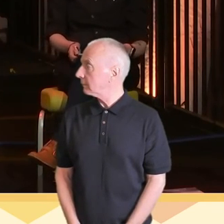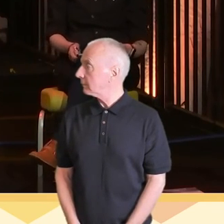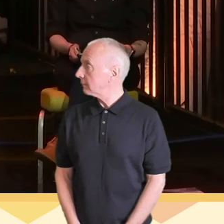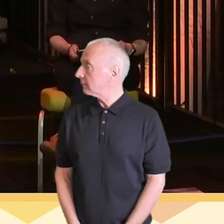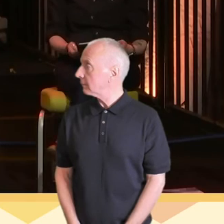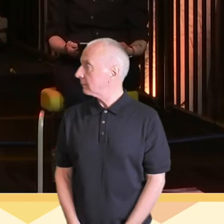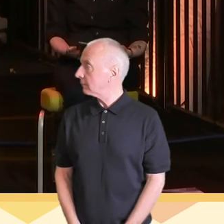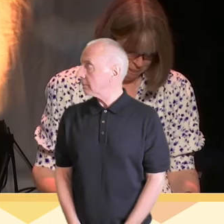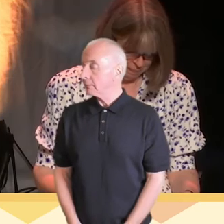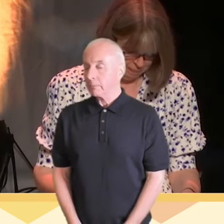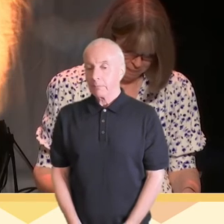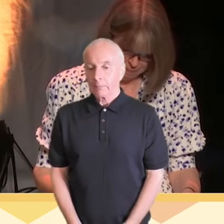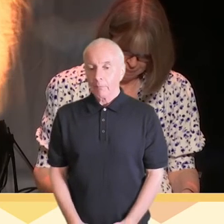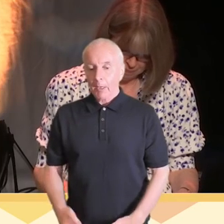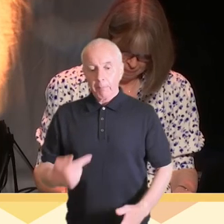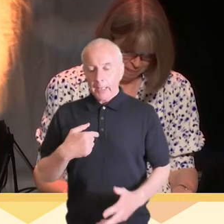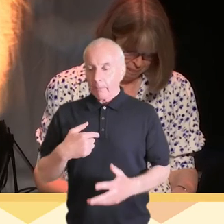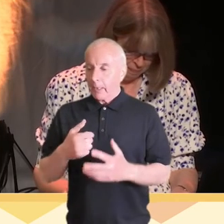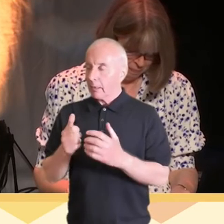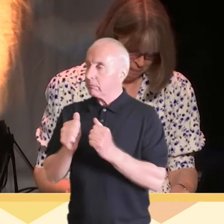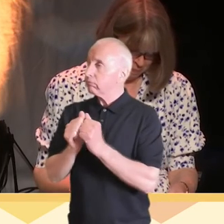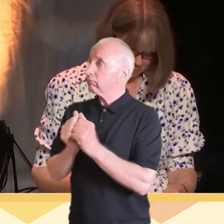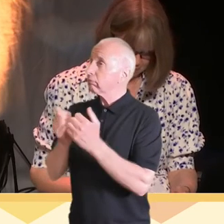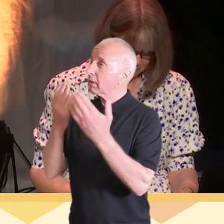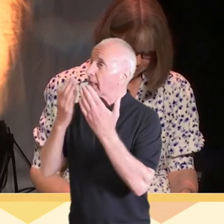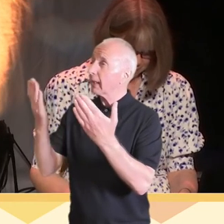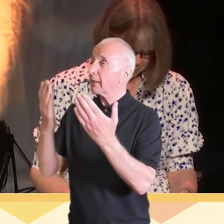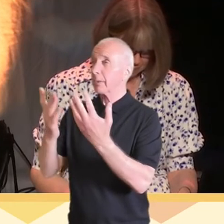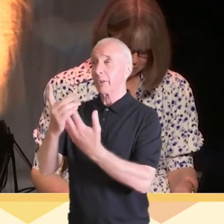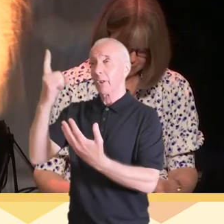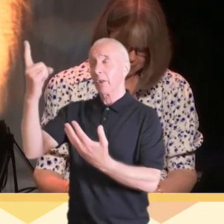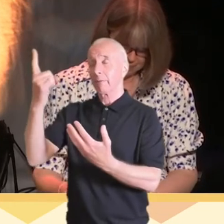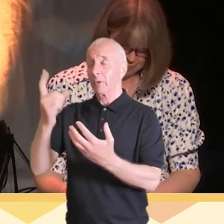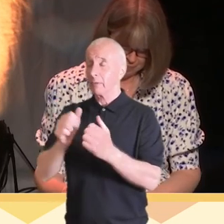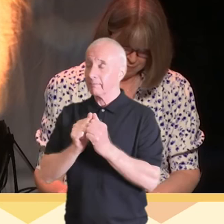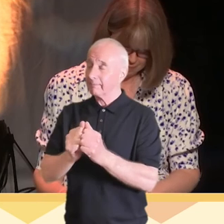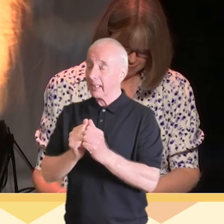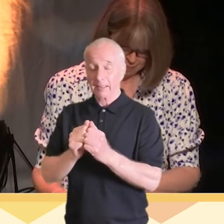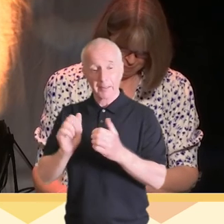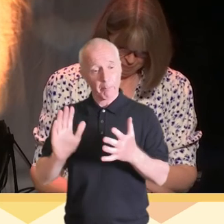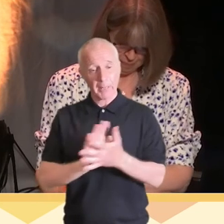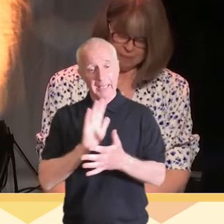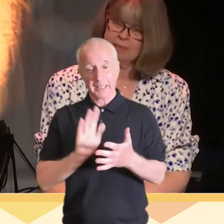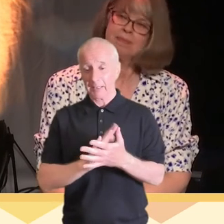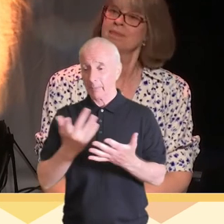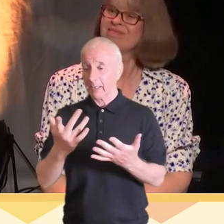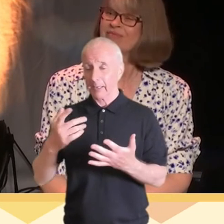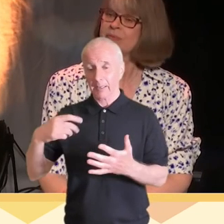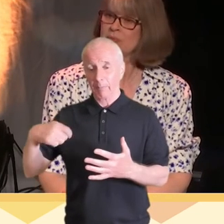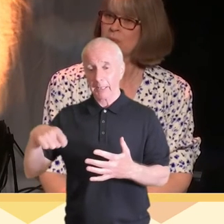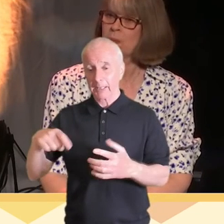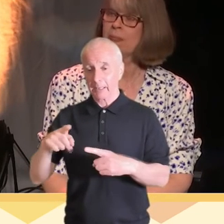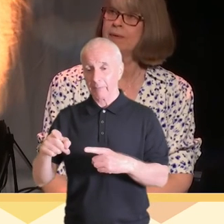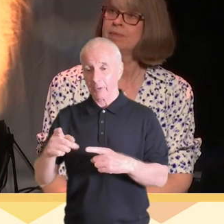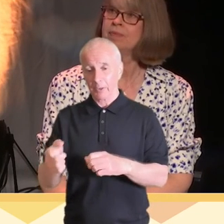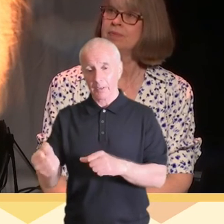I'm so grateful to God for the privilege and the pleasure of being president of the Baptist Union of Great